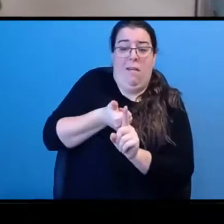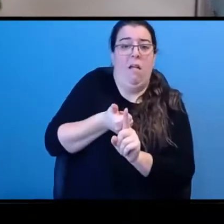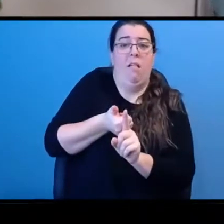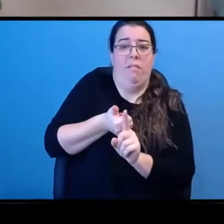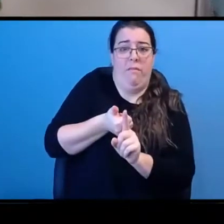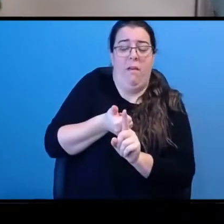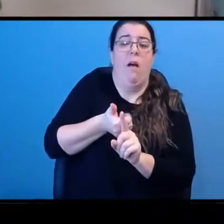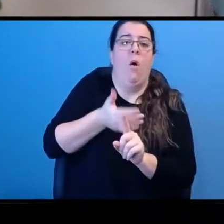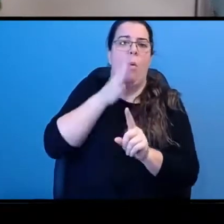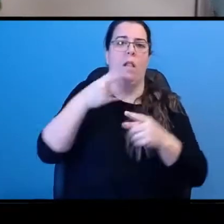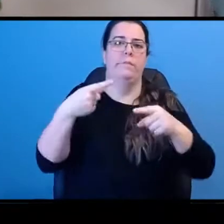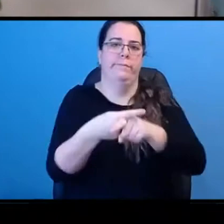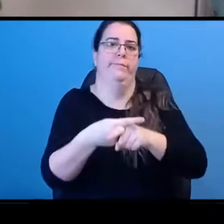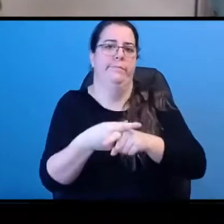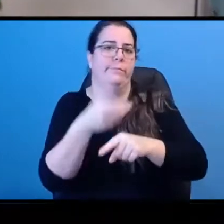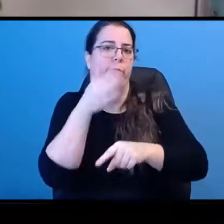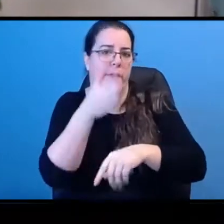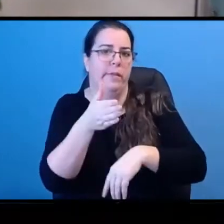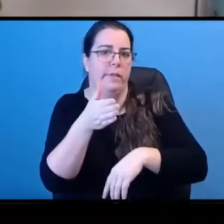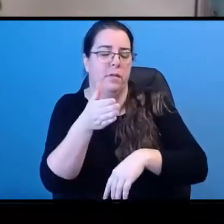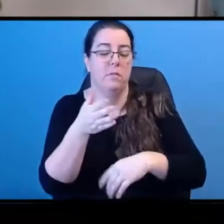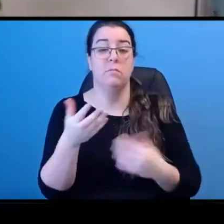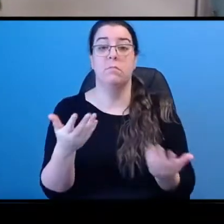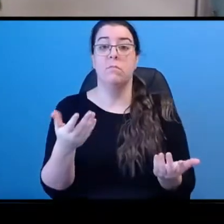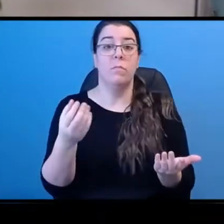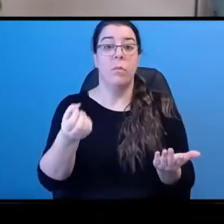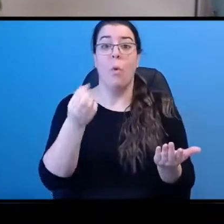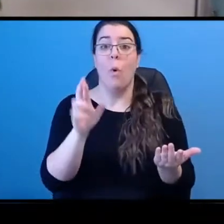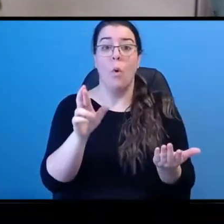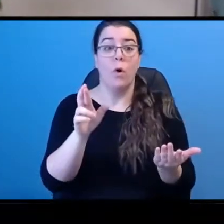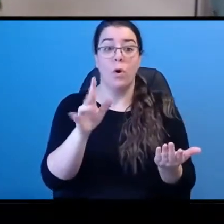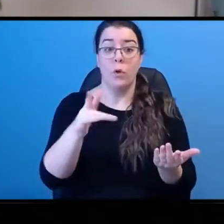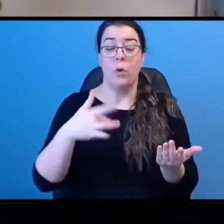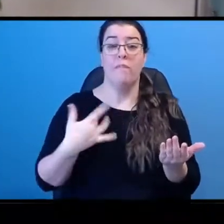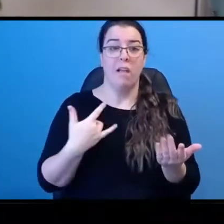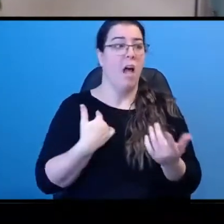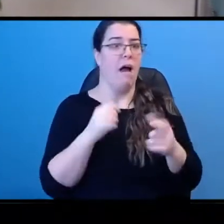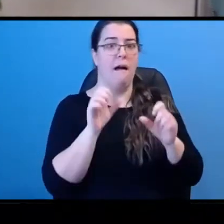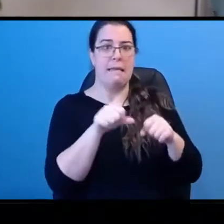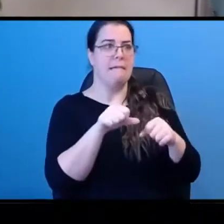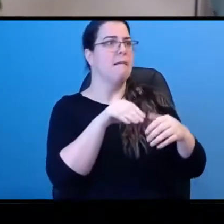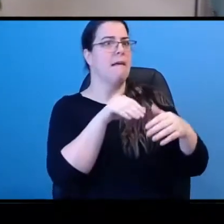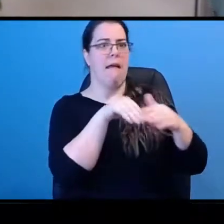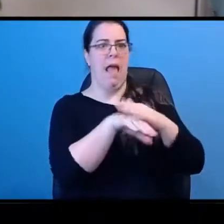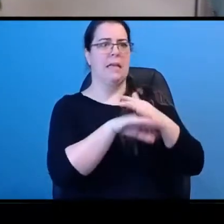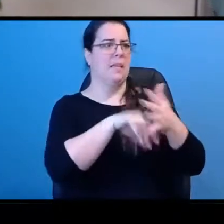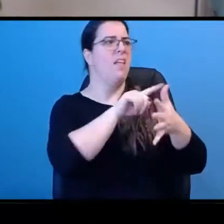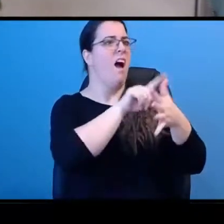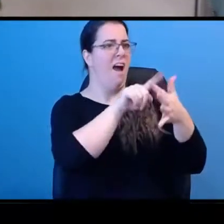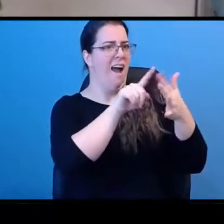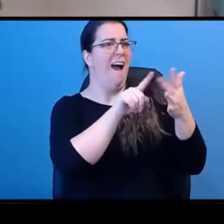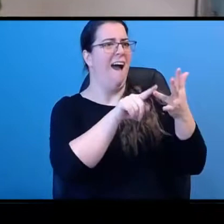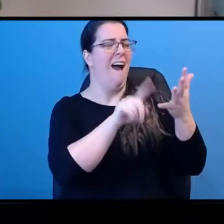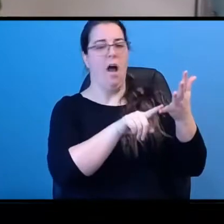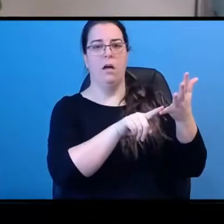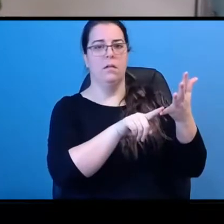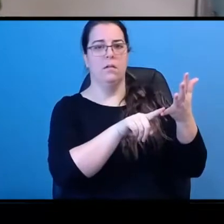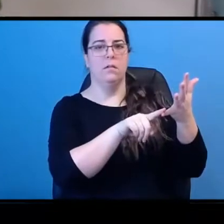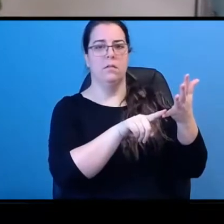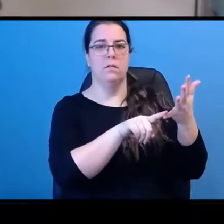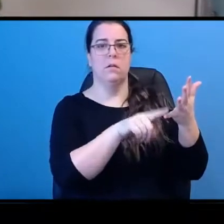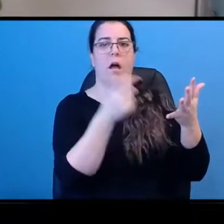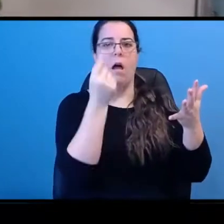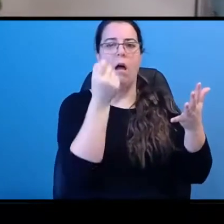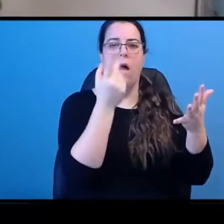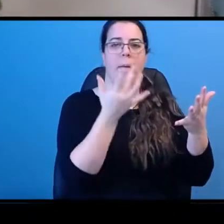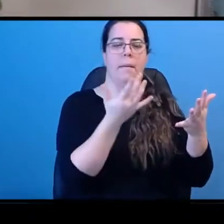from accessing funding. Or you could be accessing funding in the completely wrong stream, and there's a whole whack of money over here